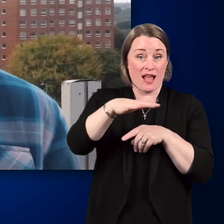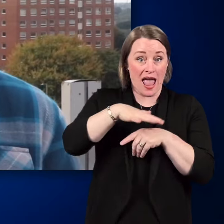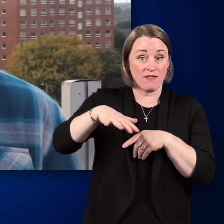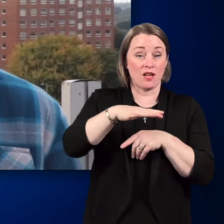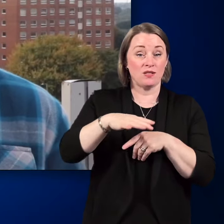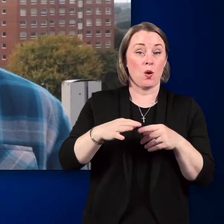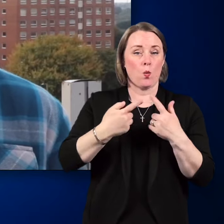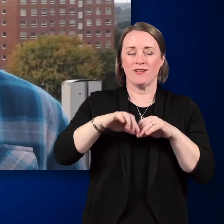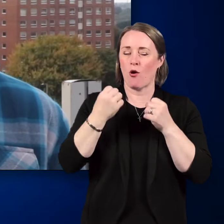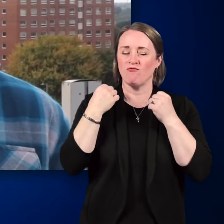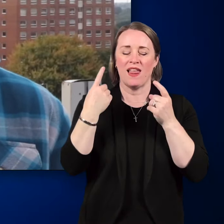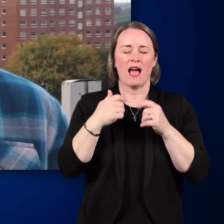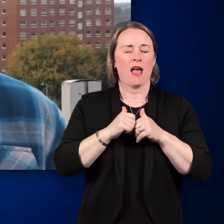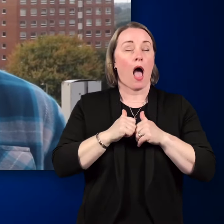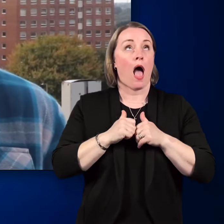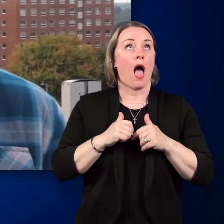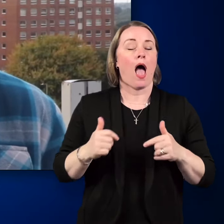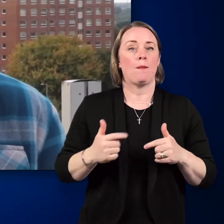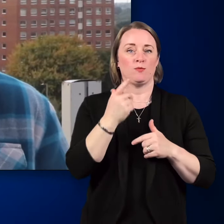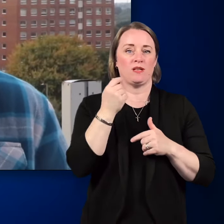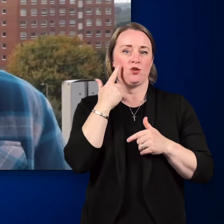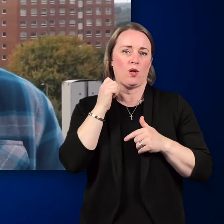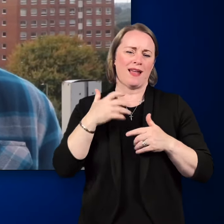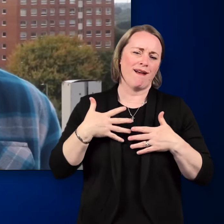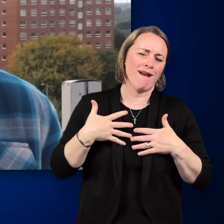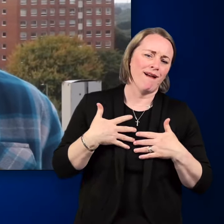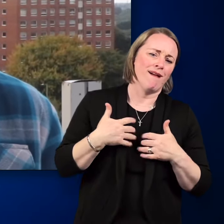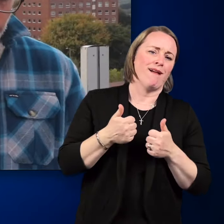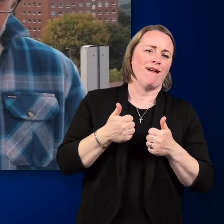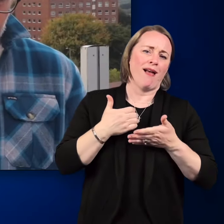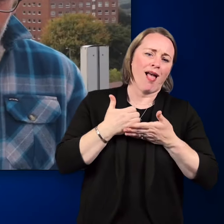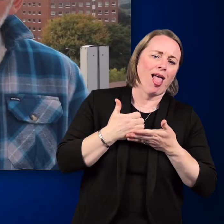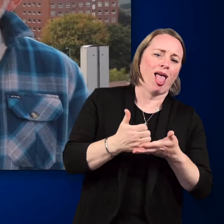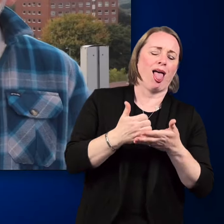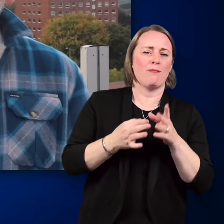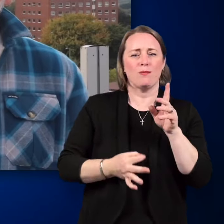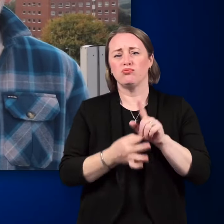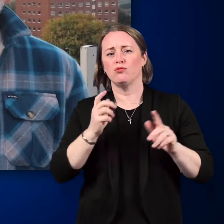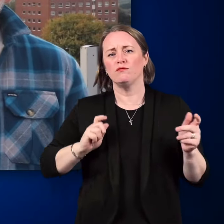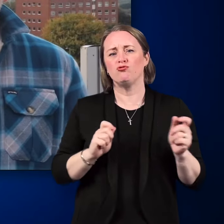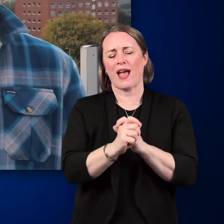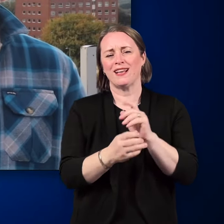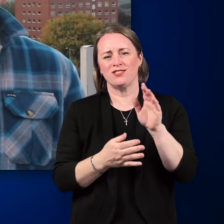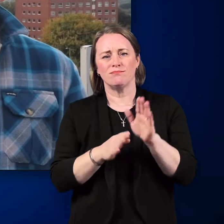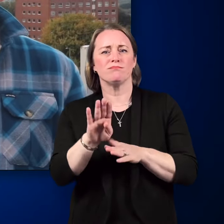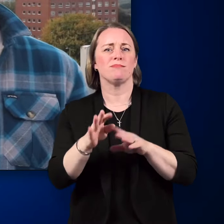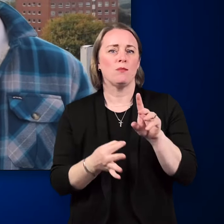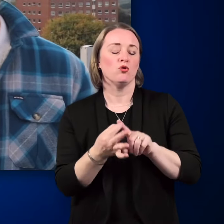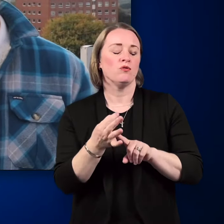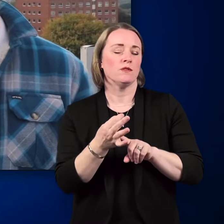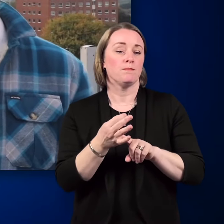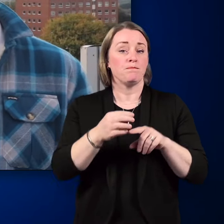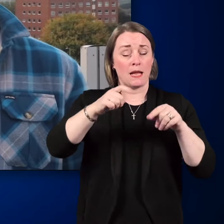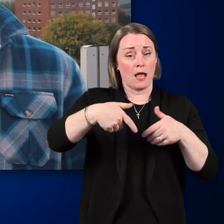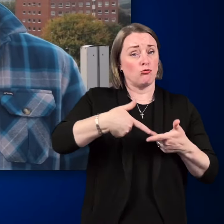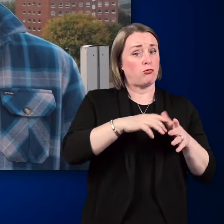potential to bring healthy change. In Rugby, we have a good network of